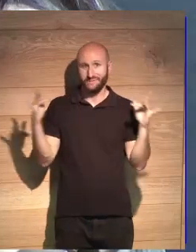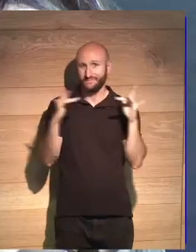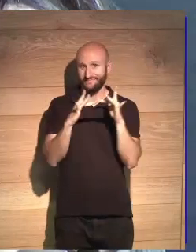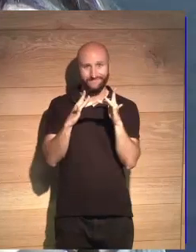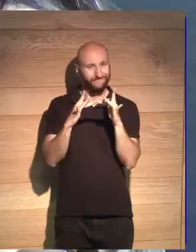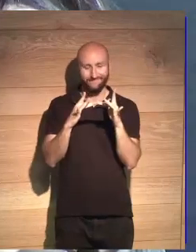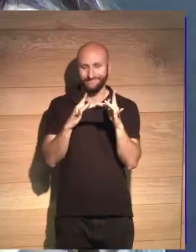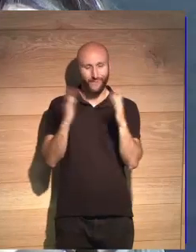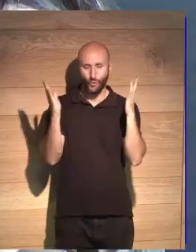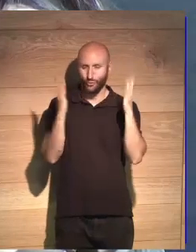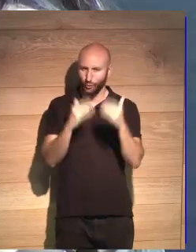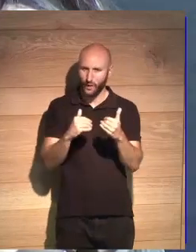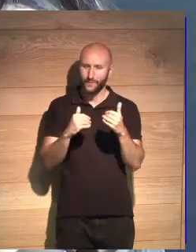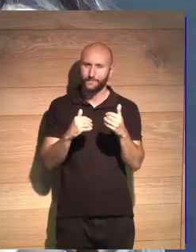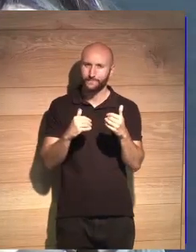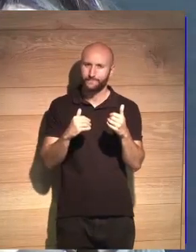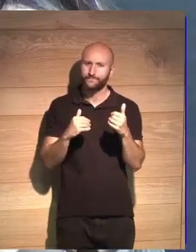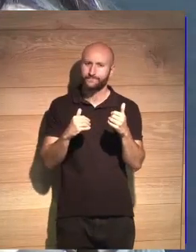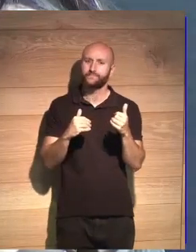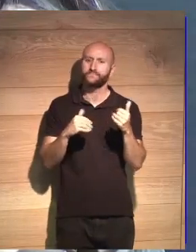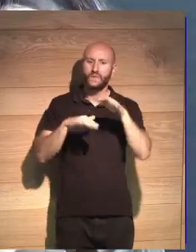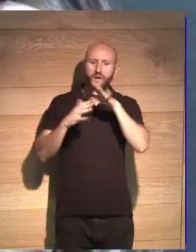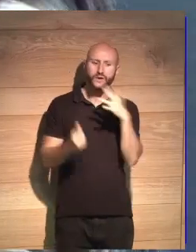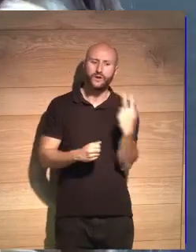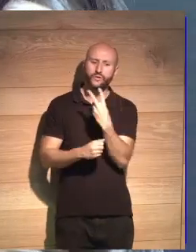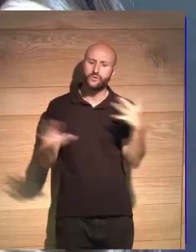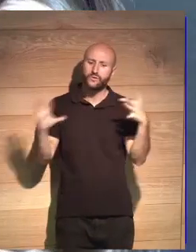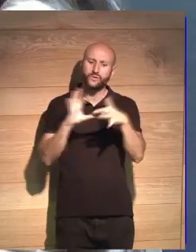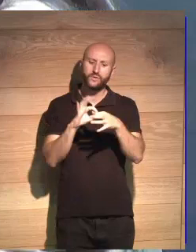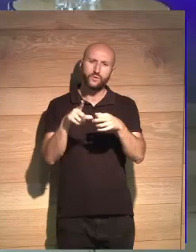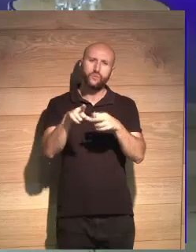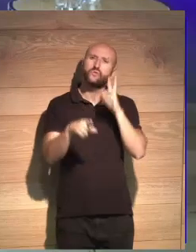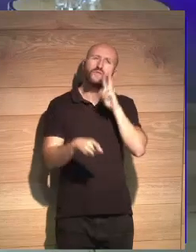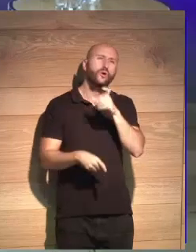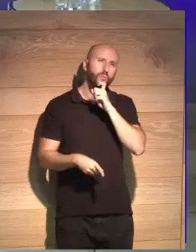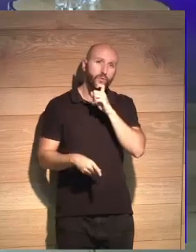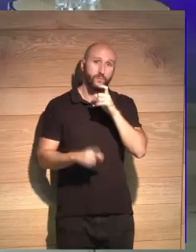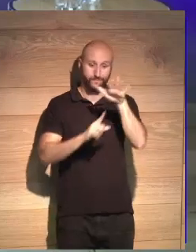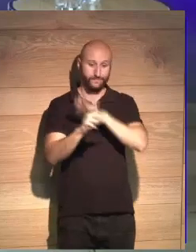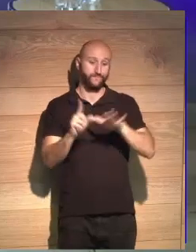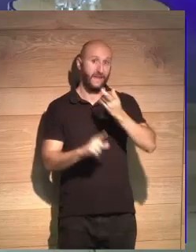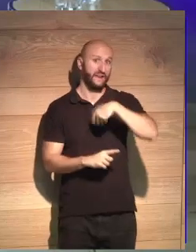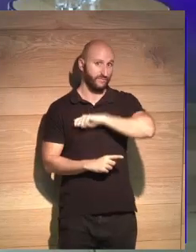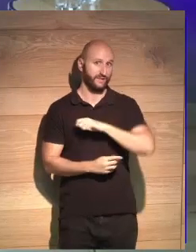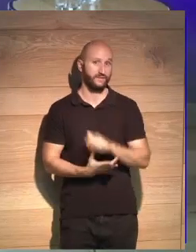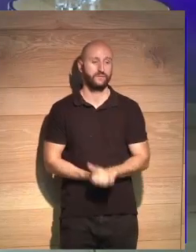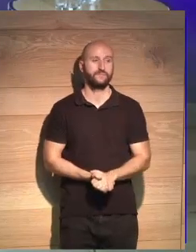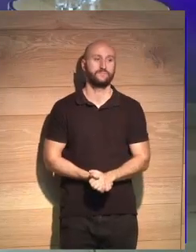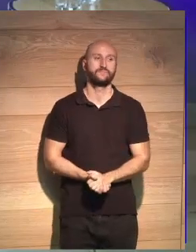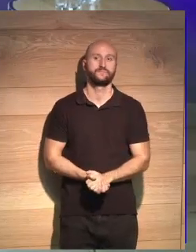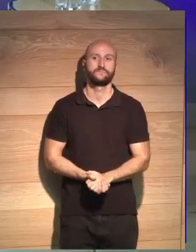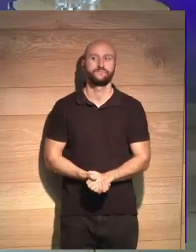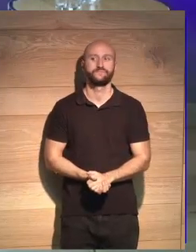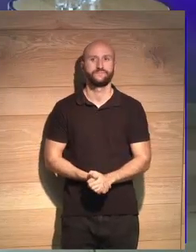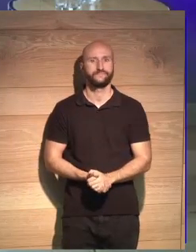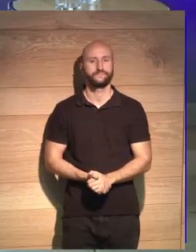really connect. How do you see this link, this relationship nowadays in